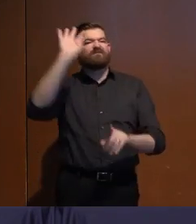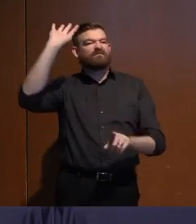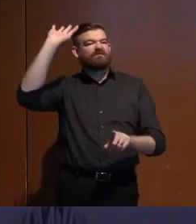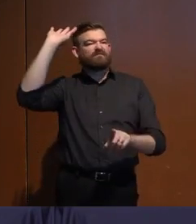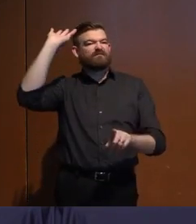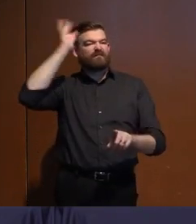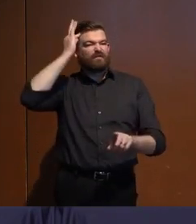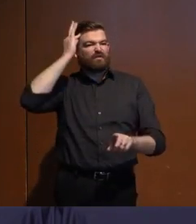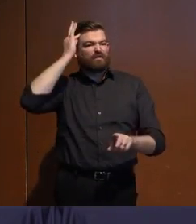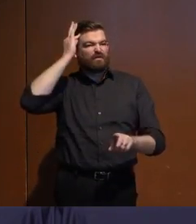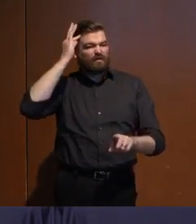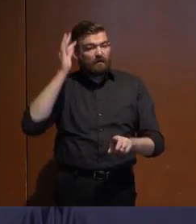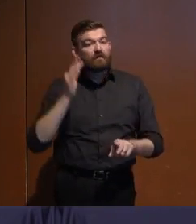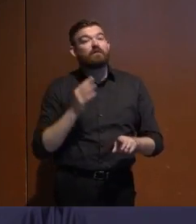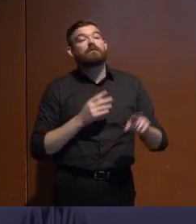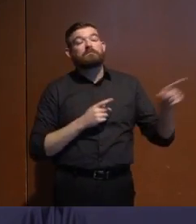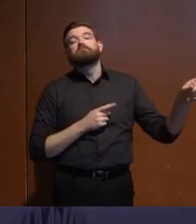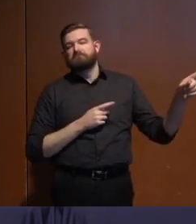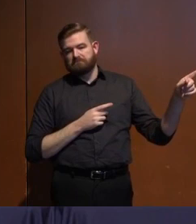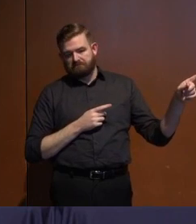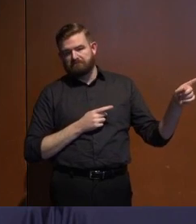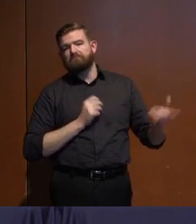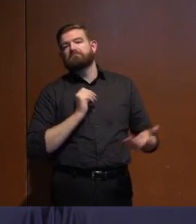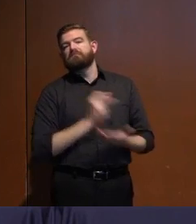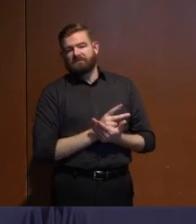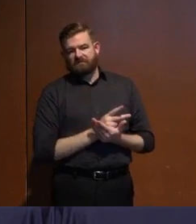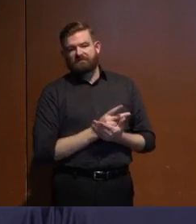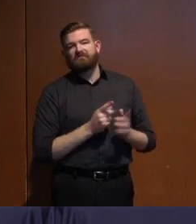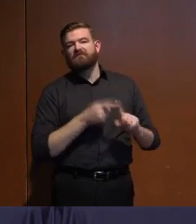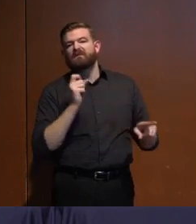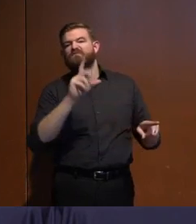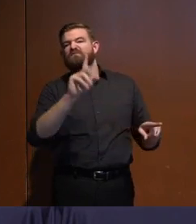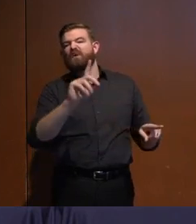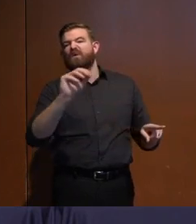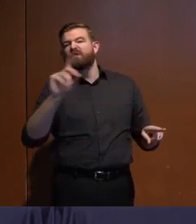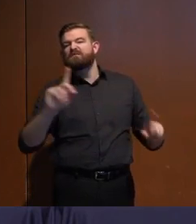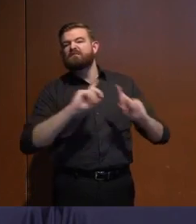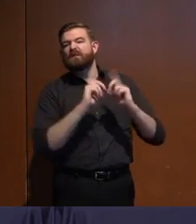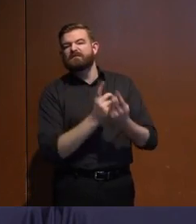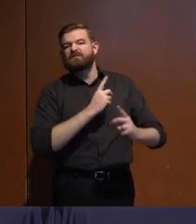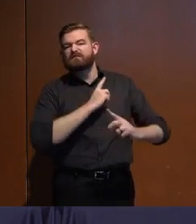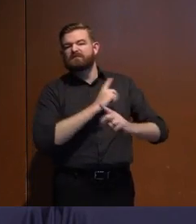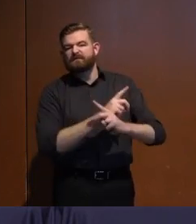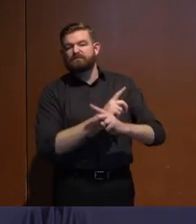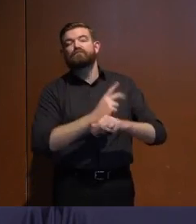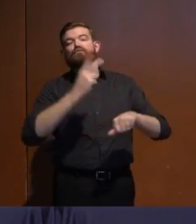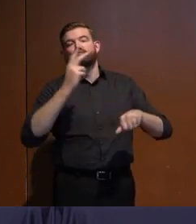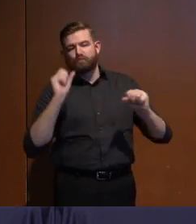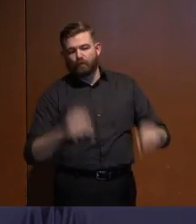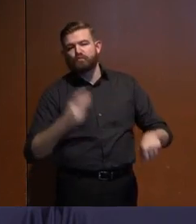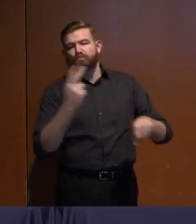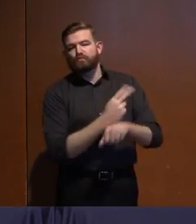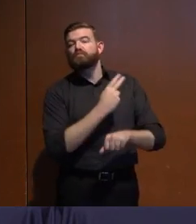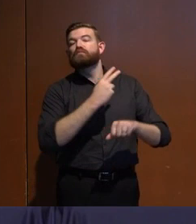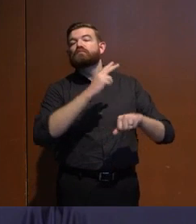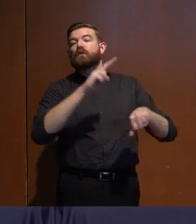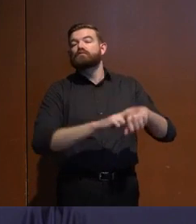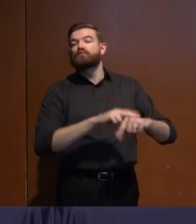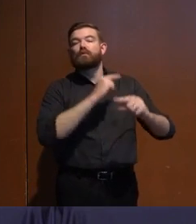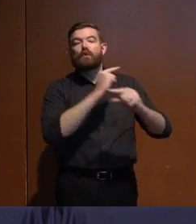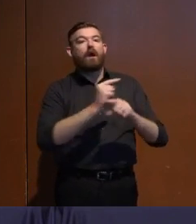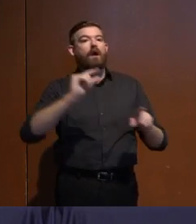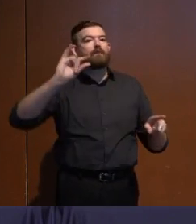we received approval from the Department of Defense to deploy the New Jersey National Guard as necessary to help us through this crisis. And again, I